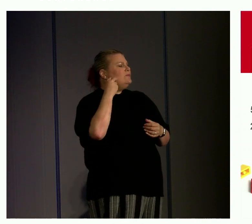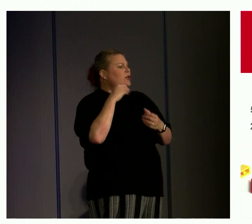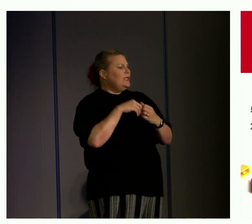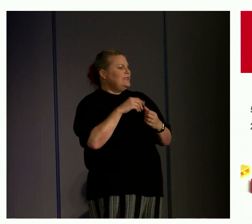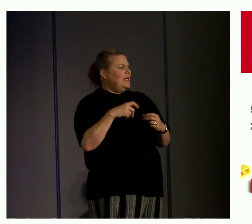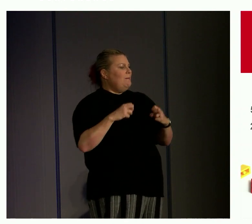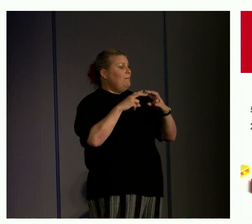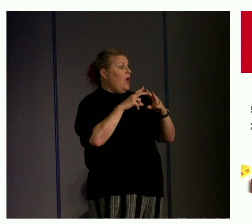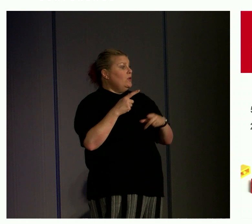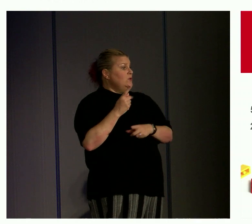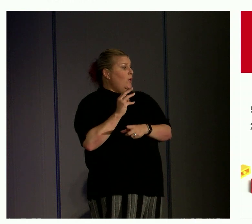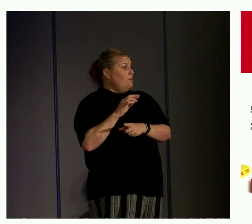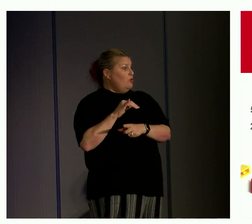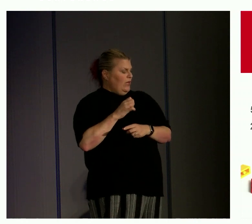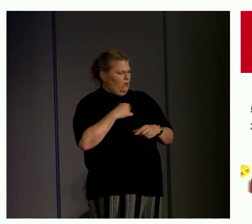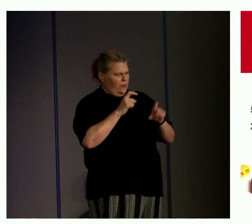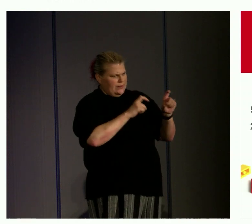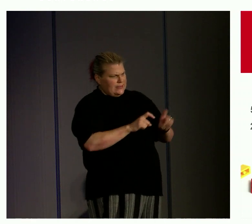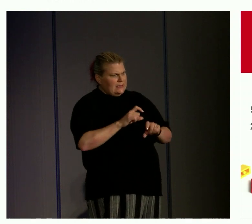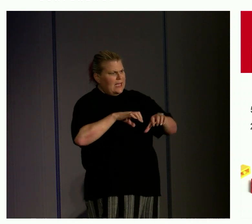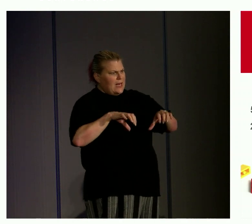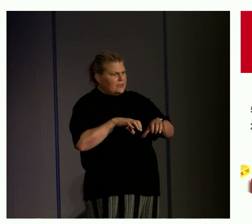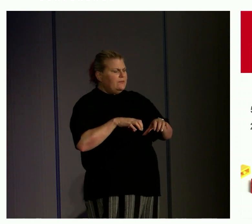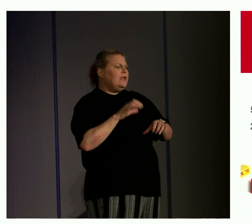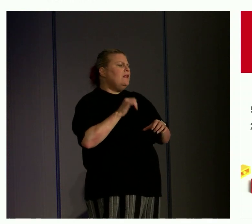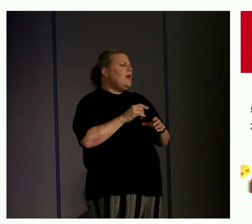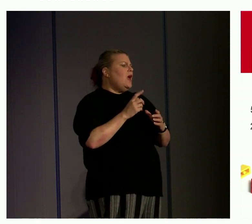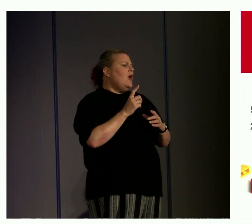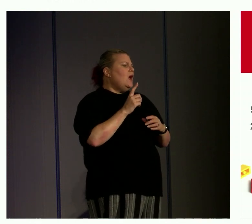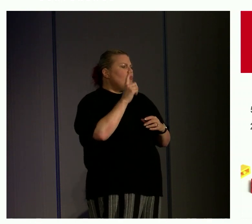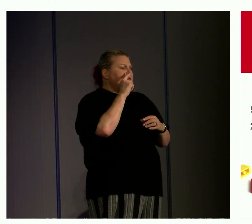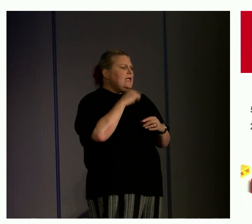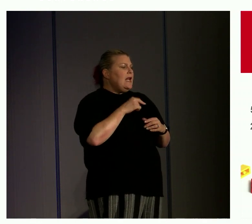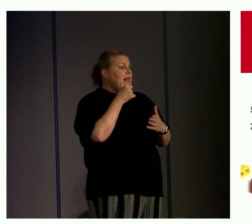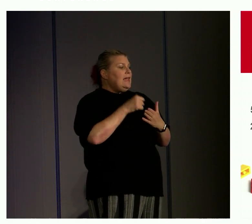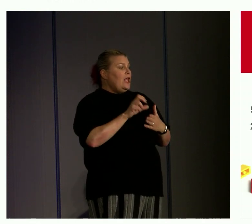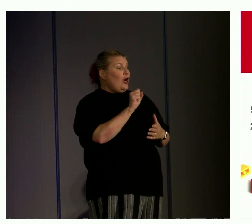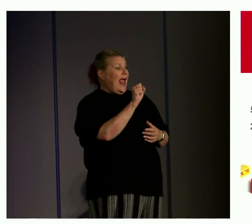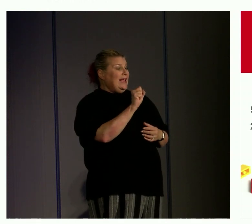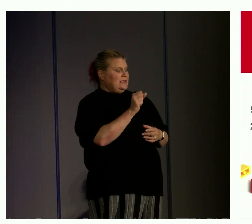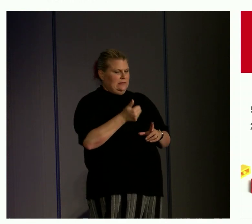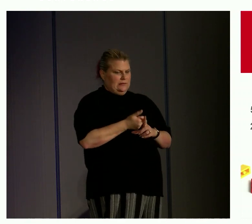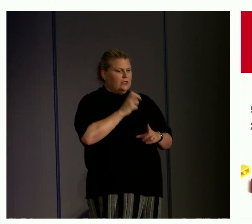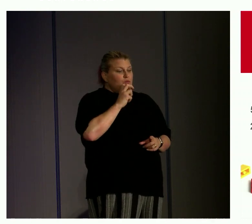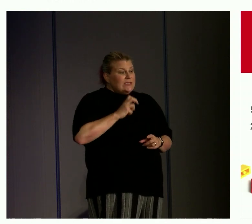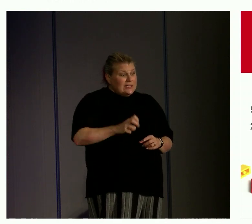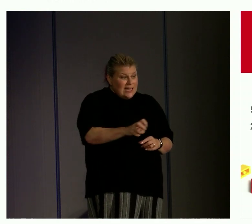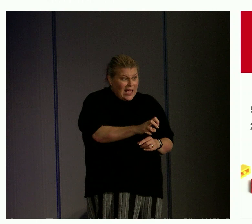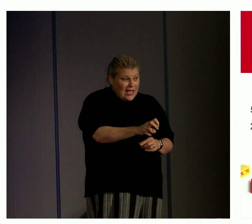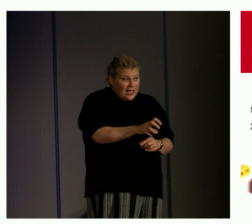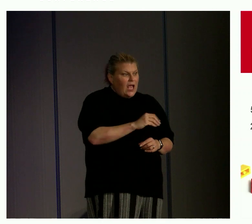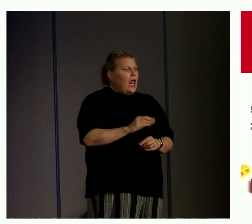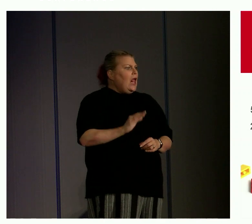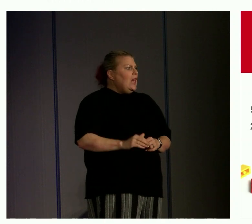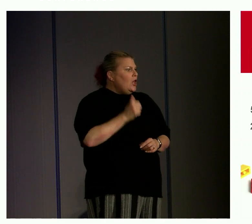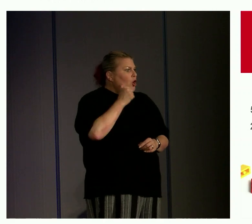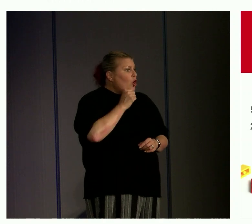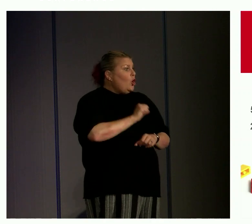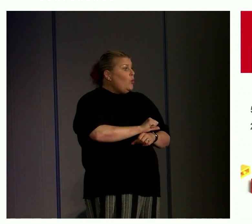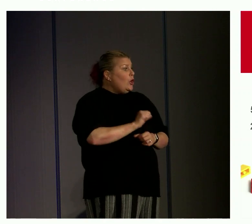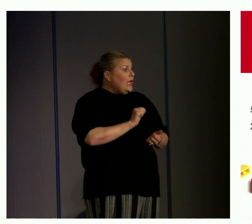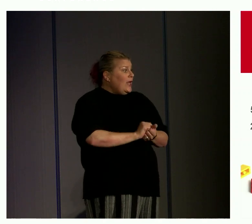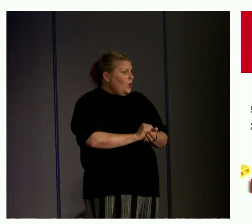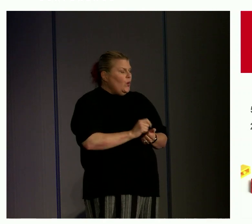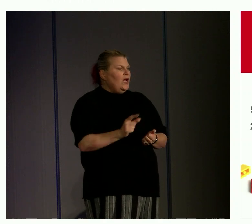Marie. We were testing an activity pretending that letter S was a snake. And a very little girl we were working